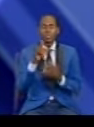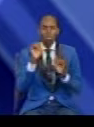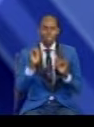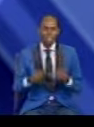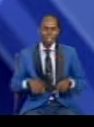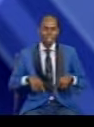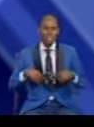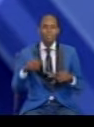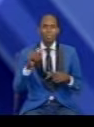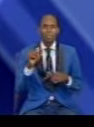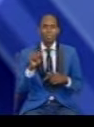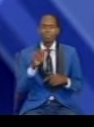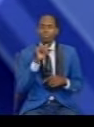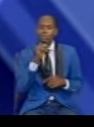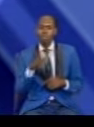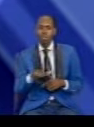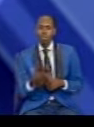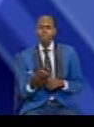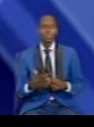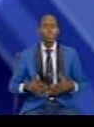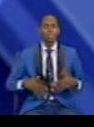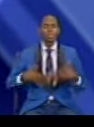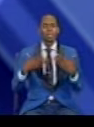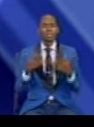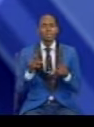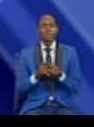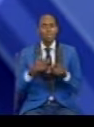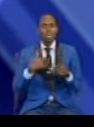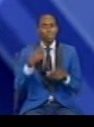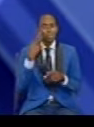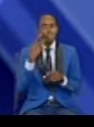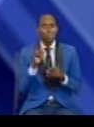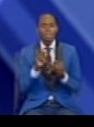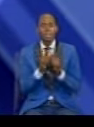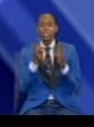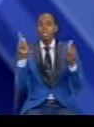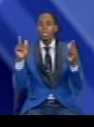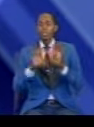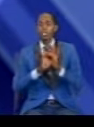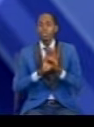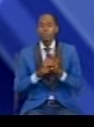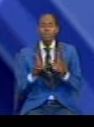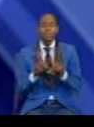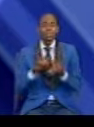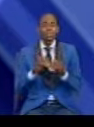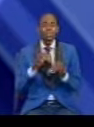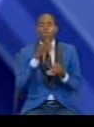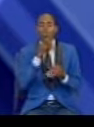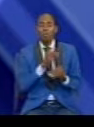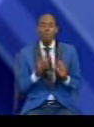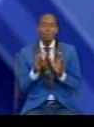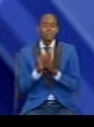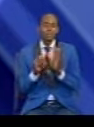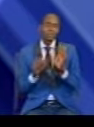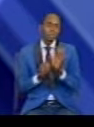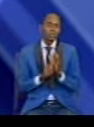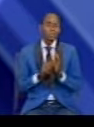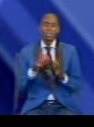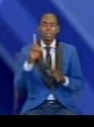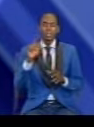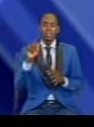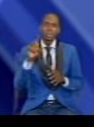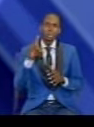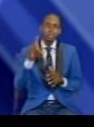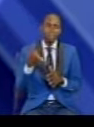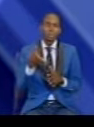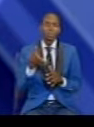uncompromising life. And we have seen a great example, even in the Old Testament, Daniel. We